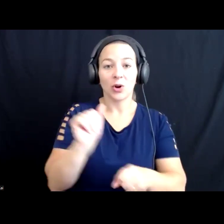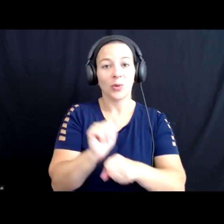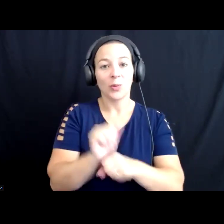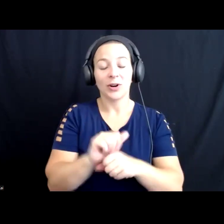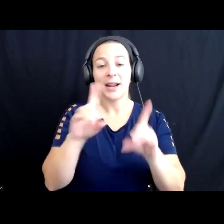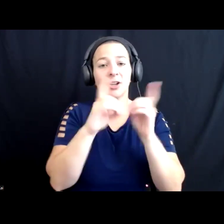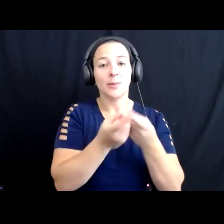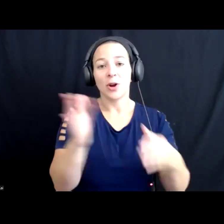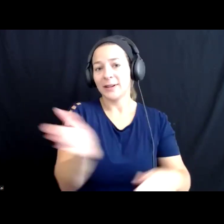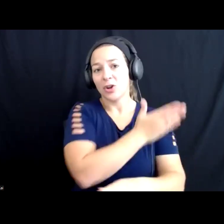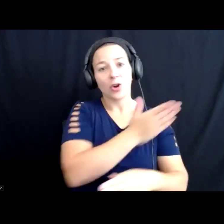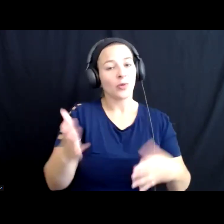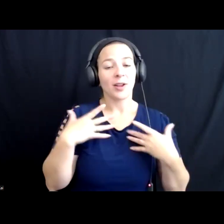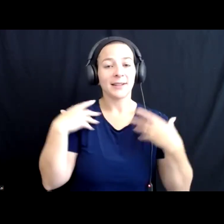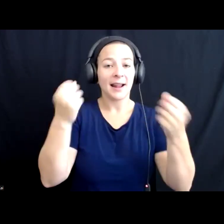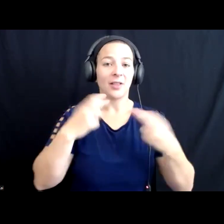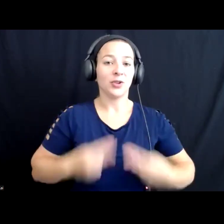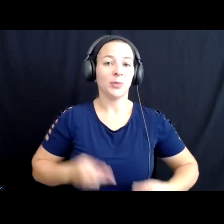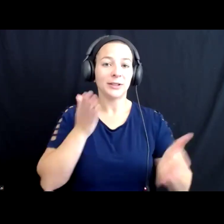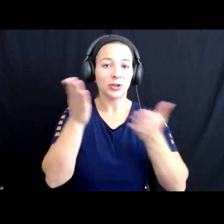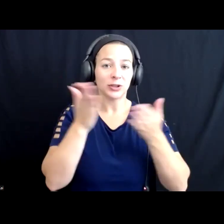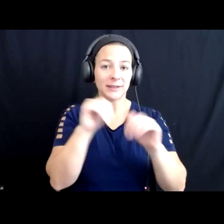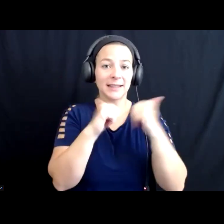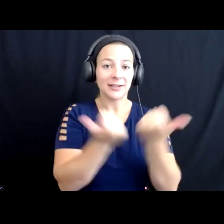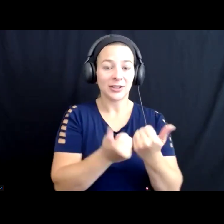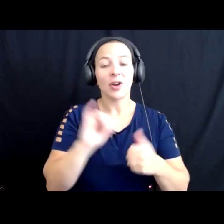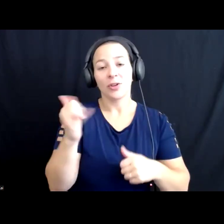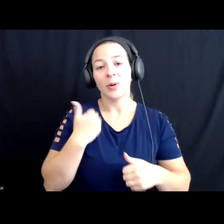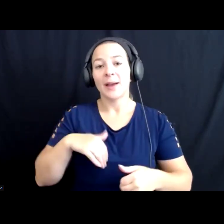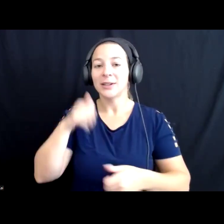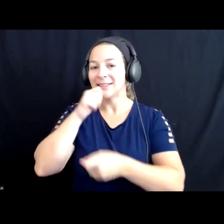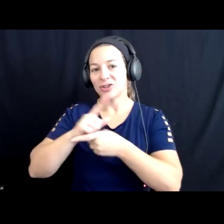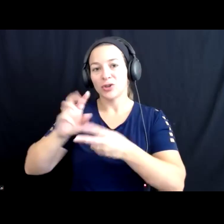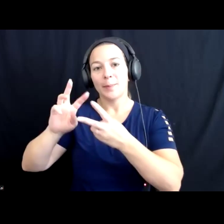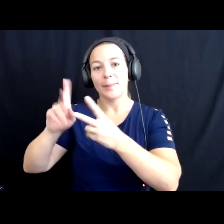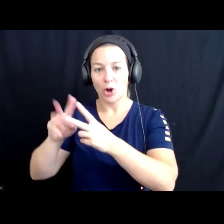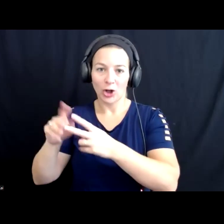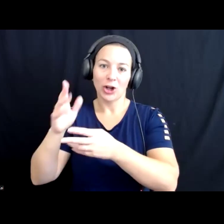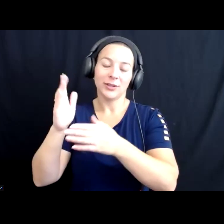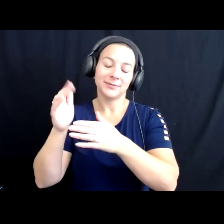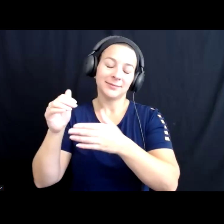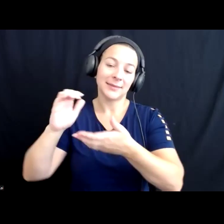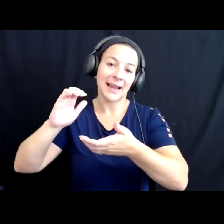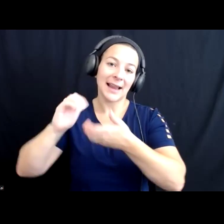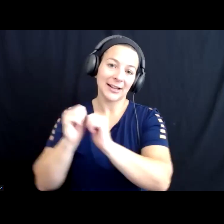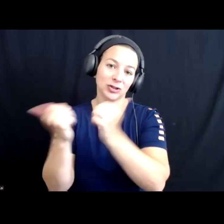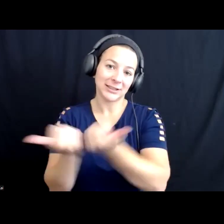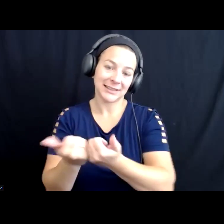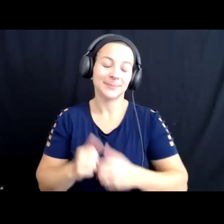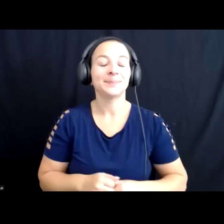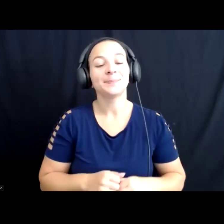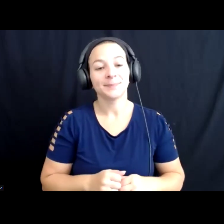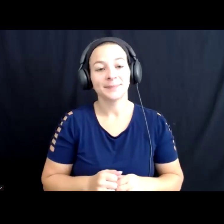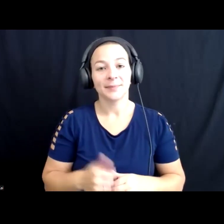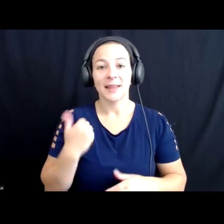the Health and Human Services Agency, as well as our sister agencies. A key tenet of